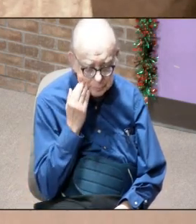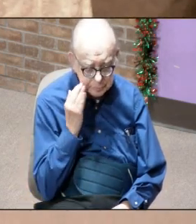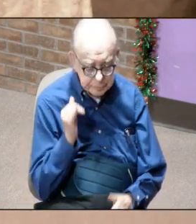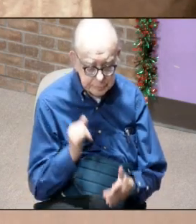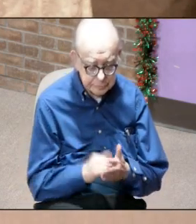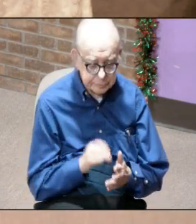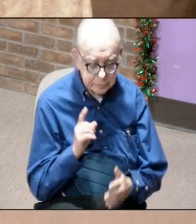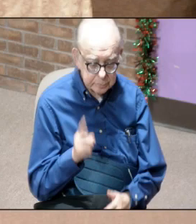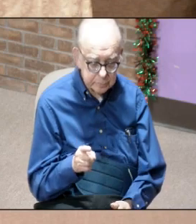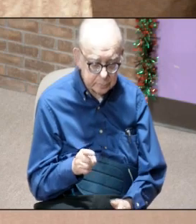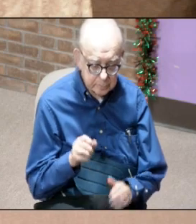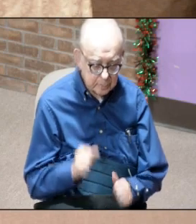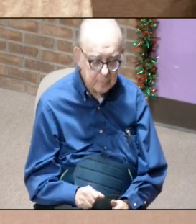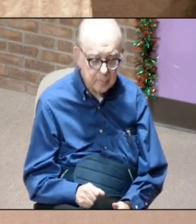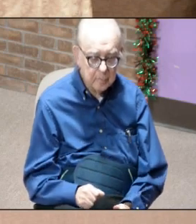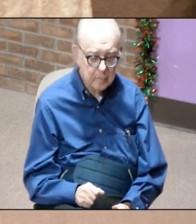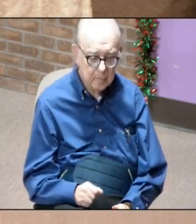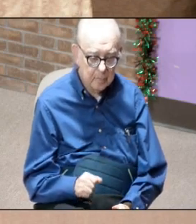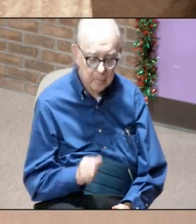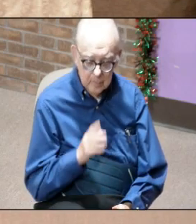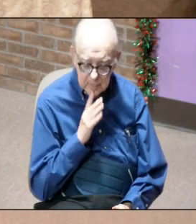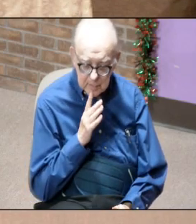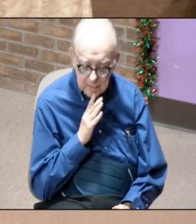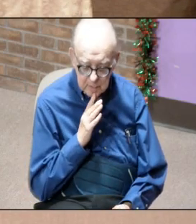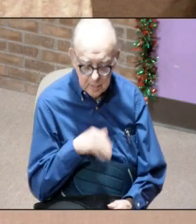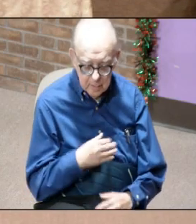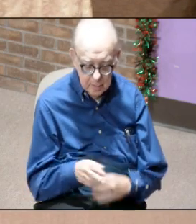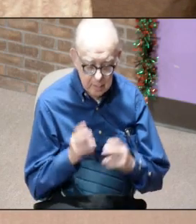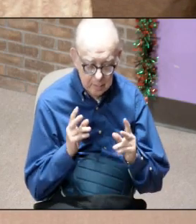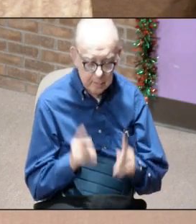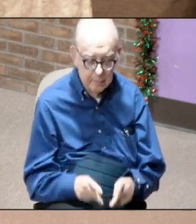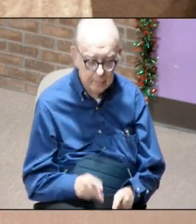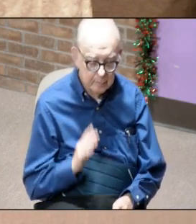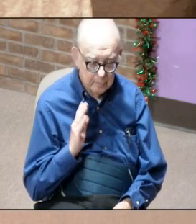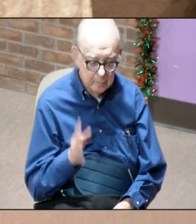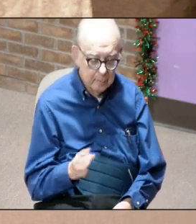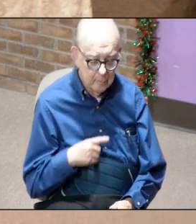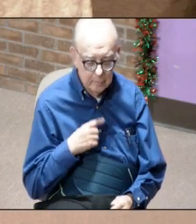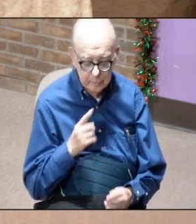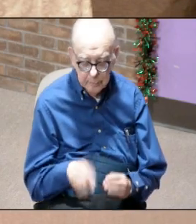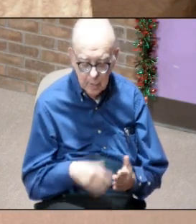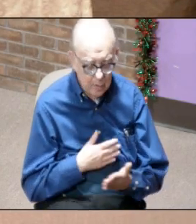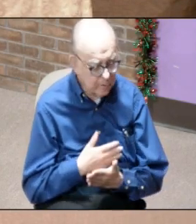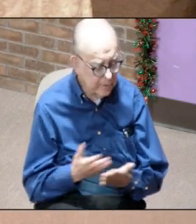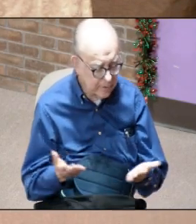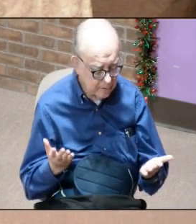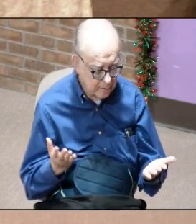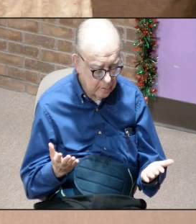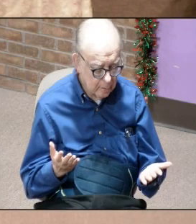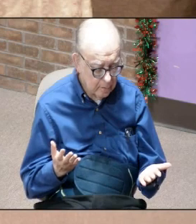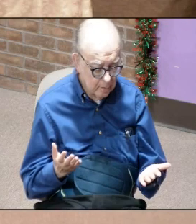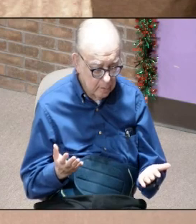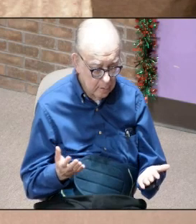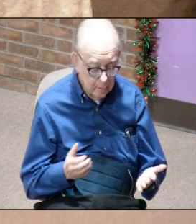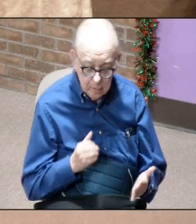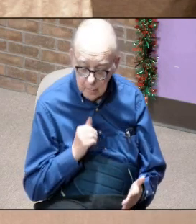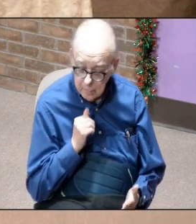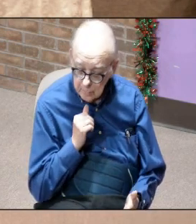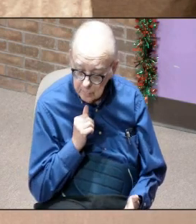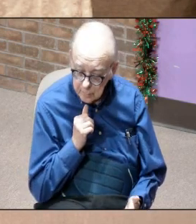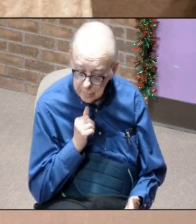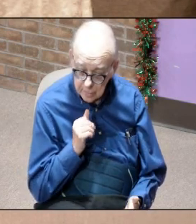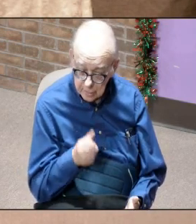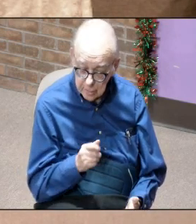that you had the possibility of talking to the next person that's going to end all of this, would you not go looking for